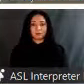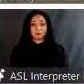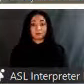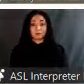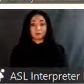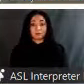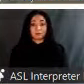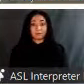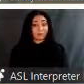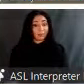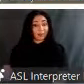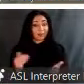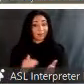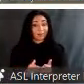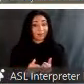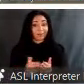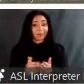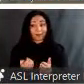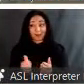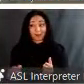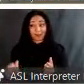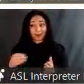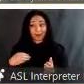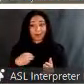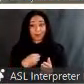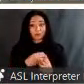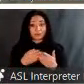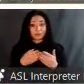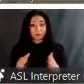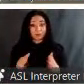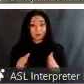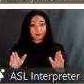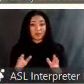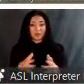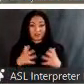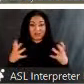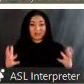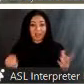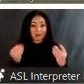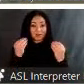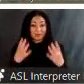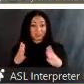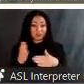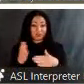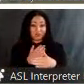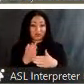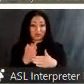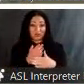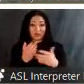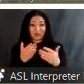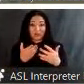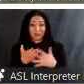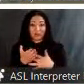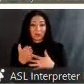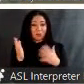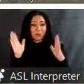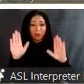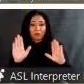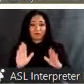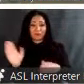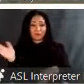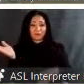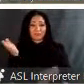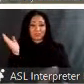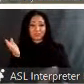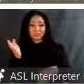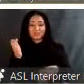Again, any members of the public, there was a mountain of information shared today through the wonderful presentations.